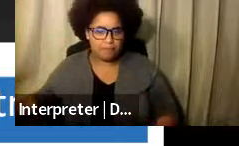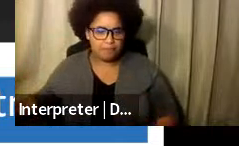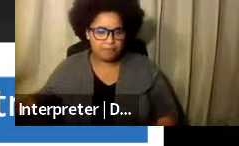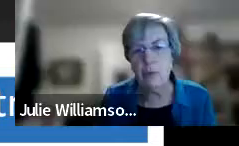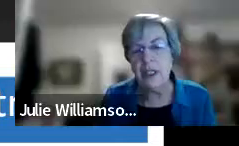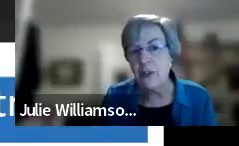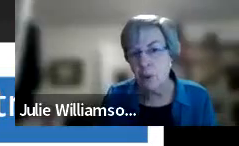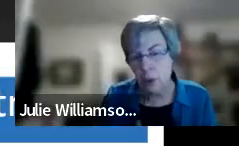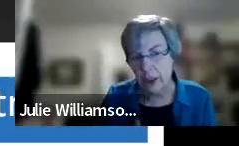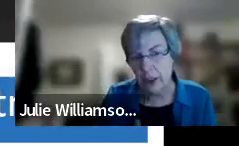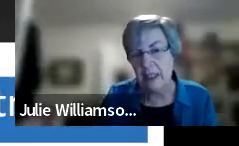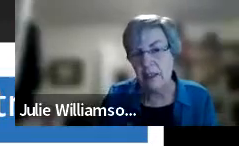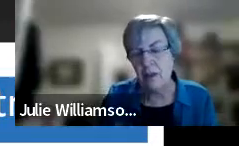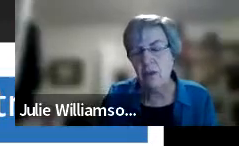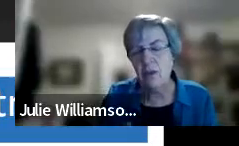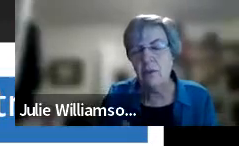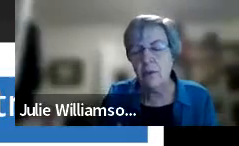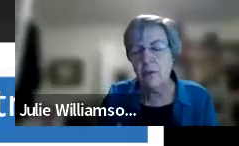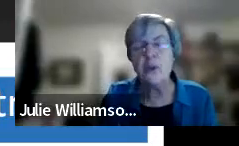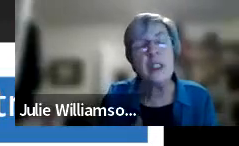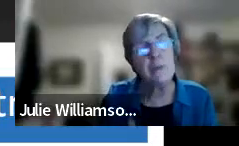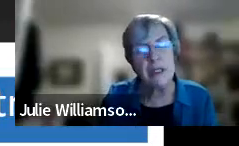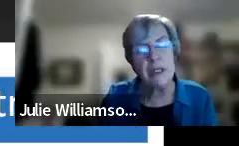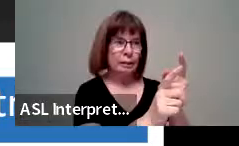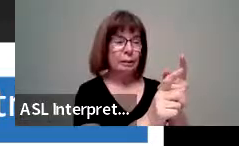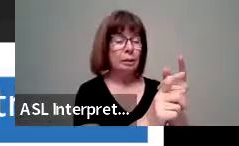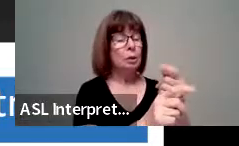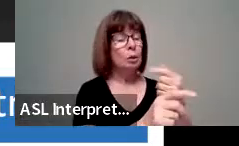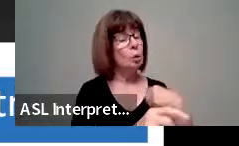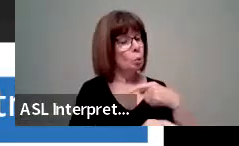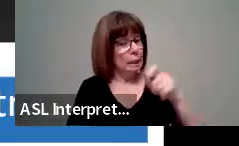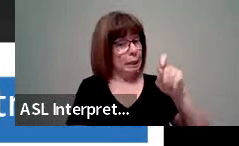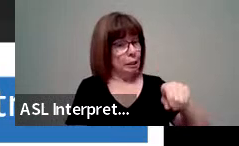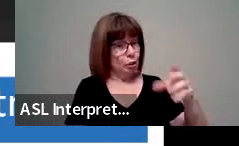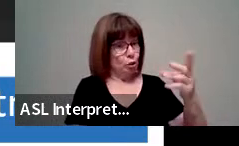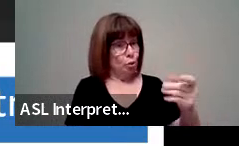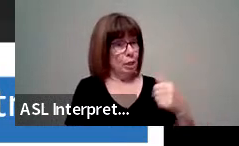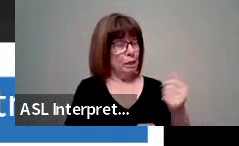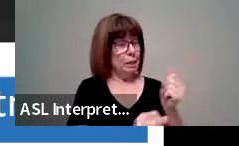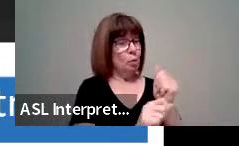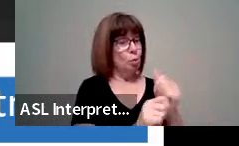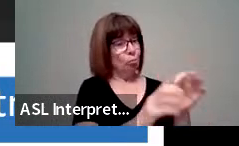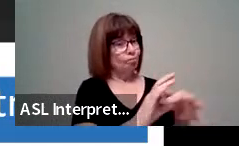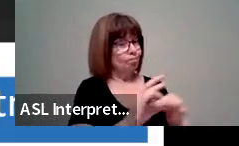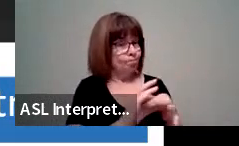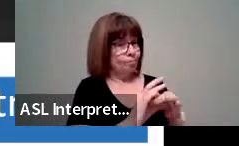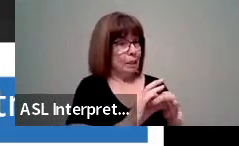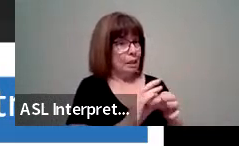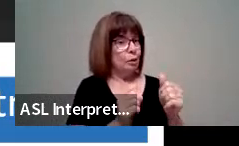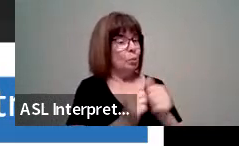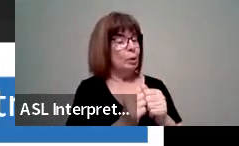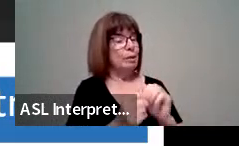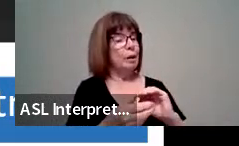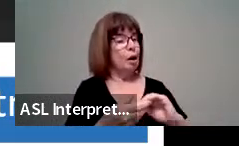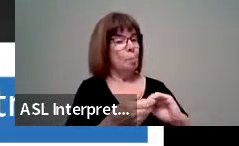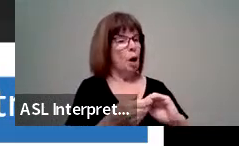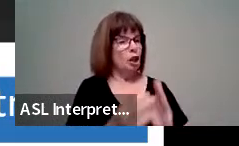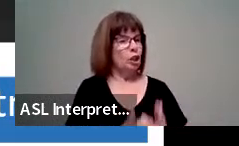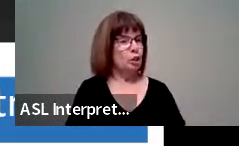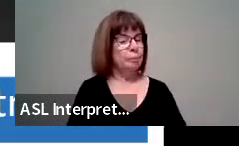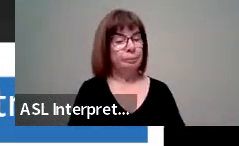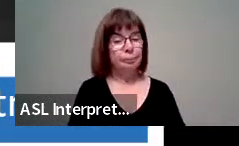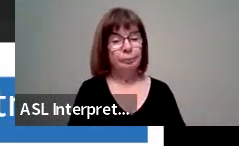on, that we need to work in this, do this messaging and work in collaboration with our partners. You know,